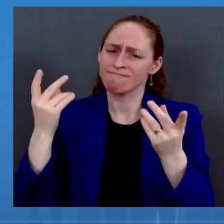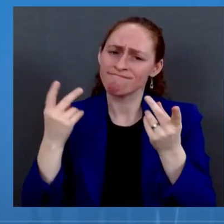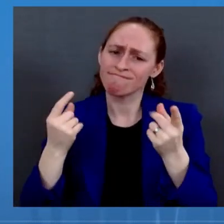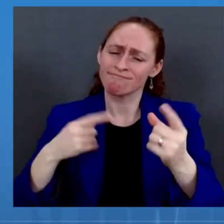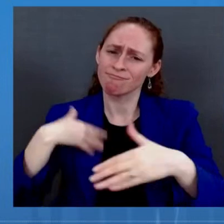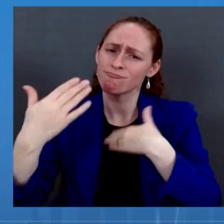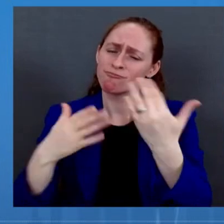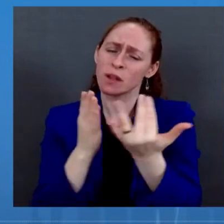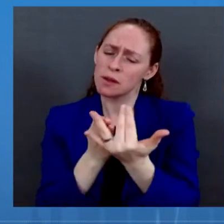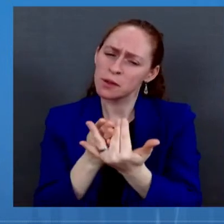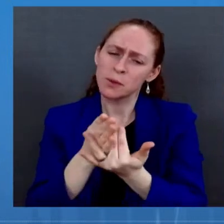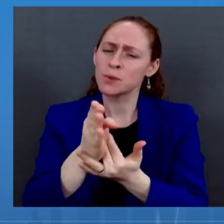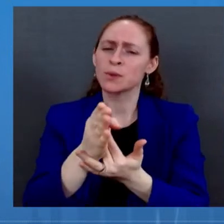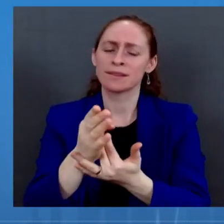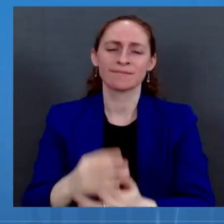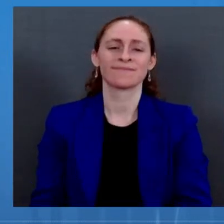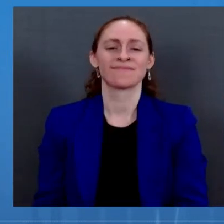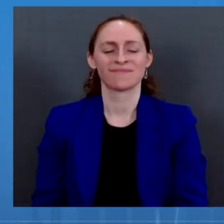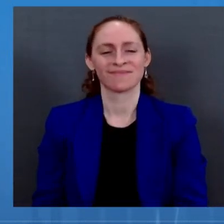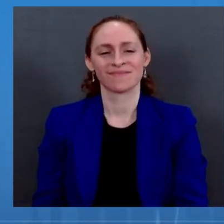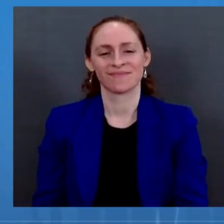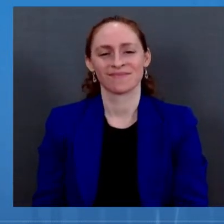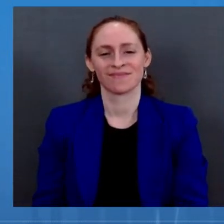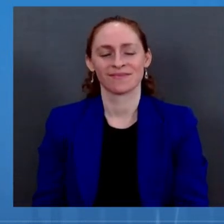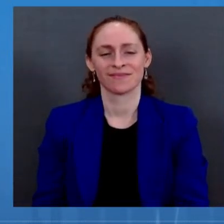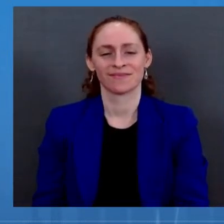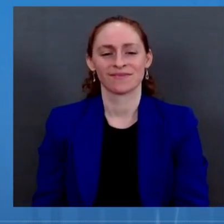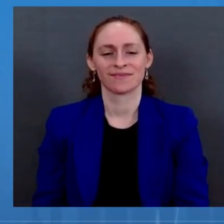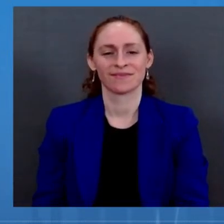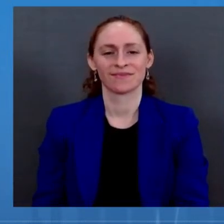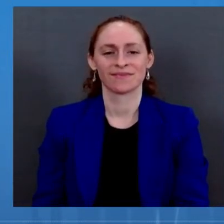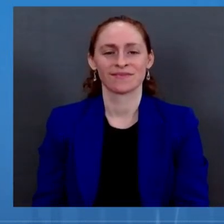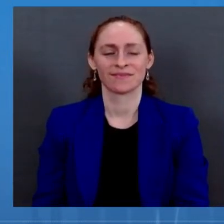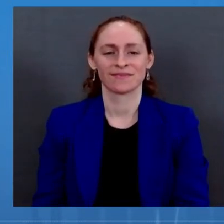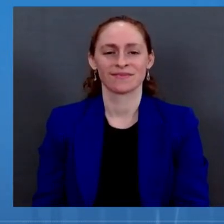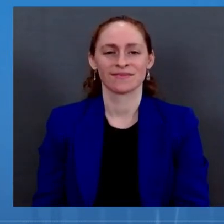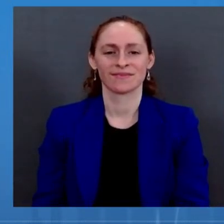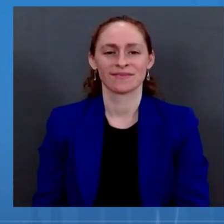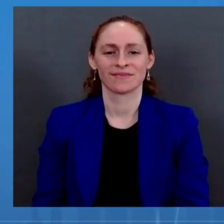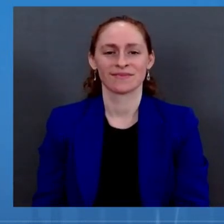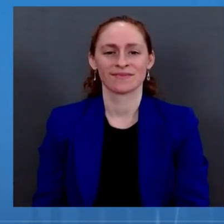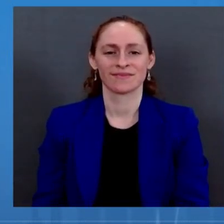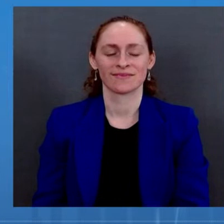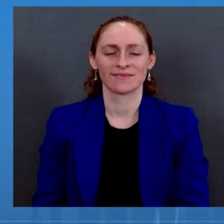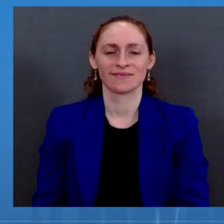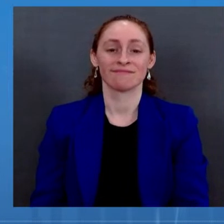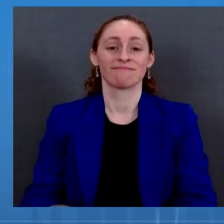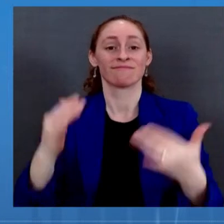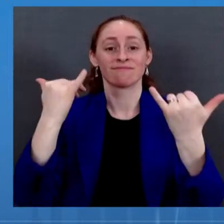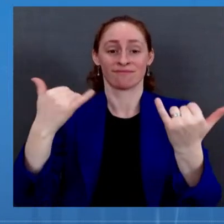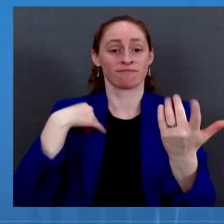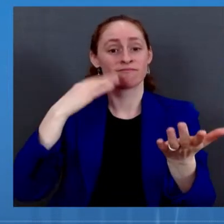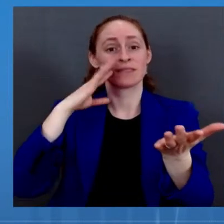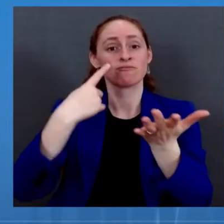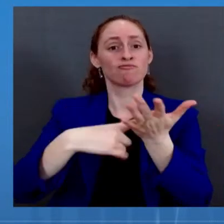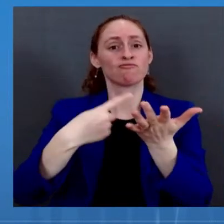As usual, I'd like to start by walking you through today's data. The current 7-day daily average of cases is about